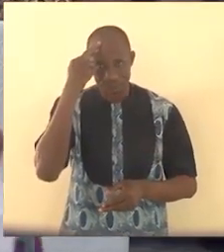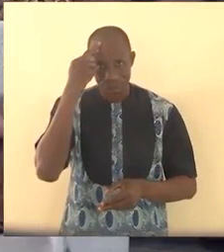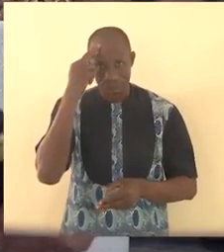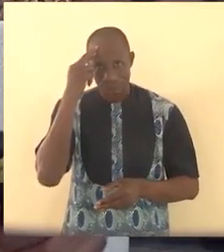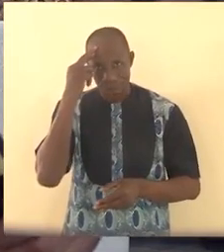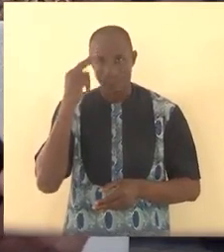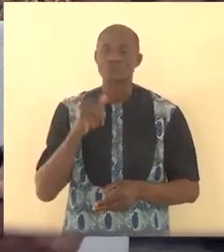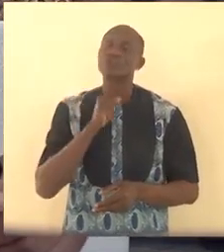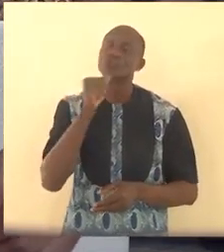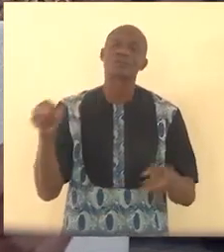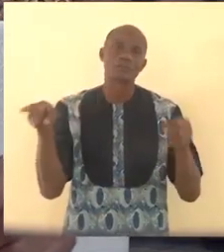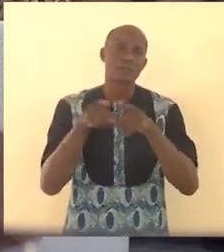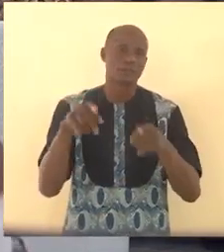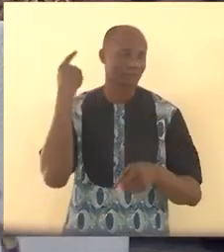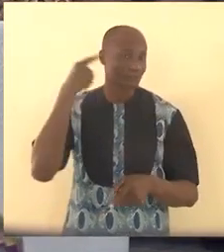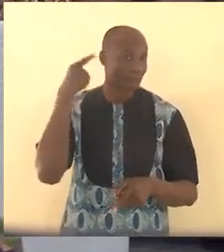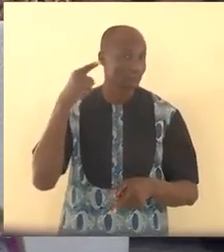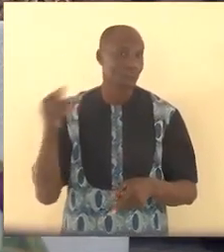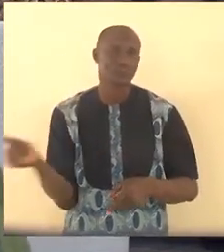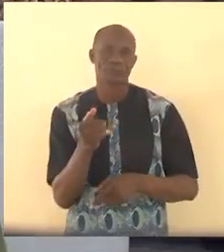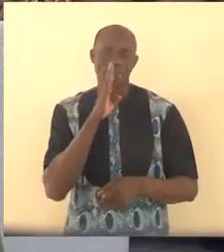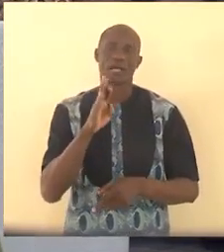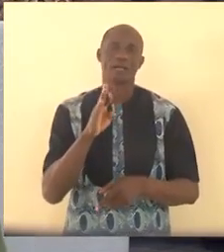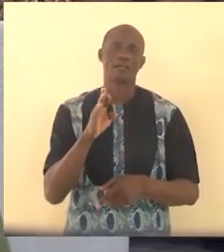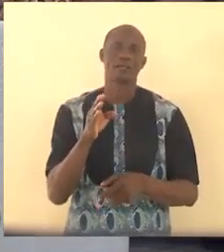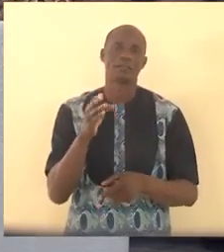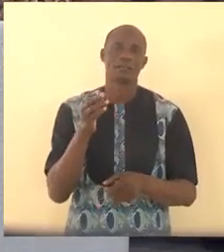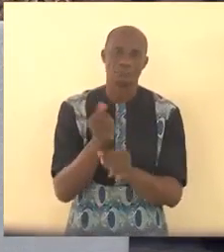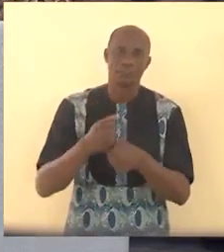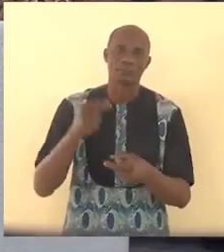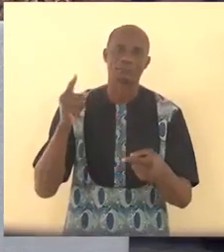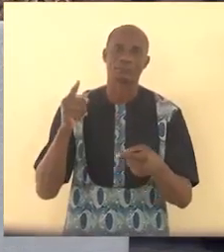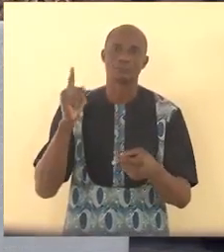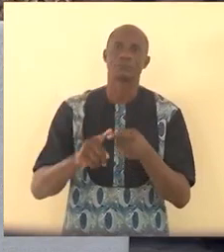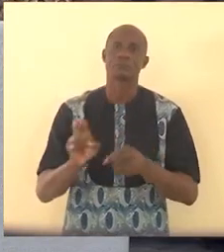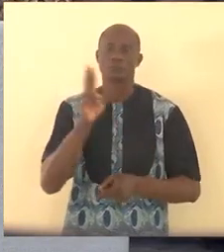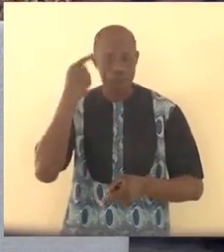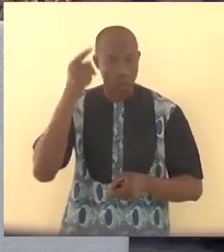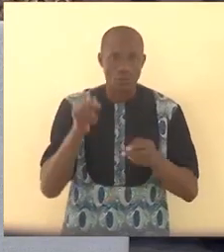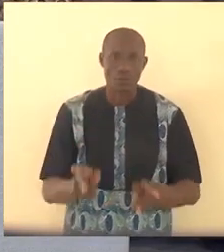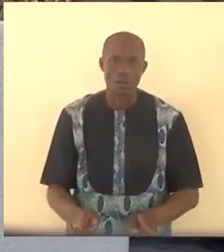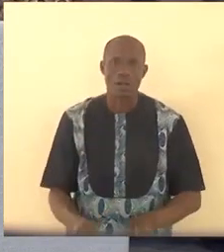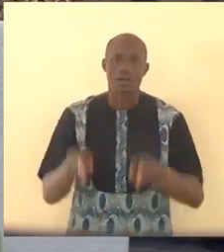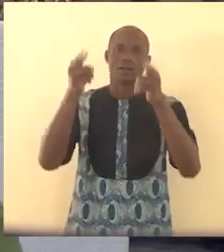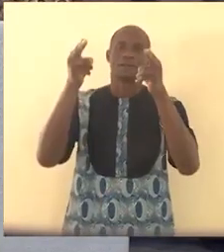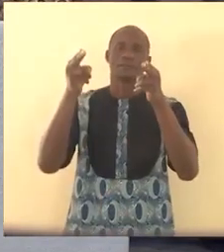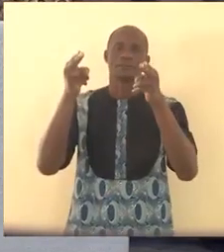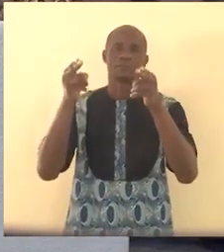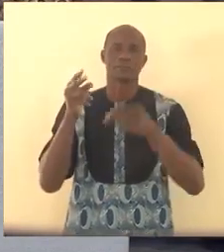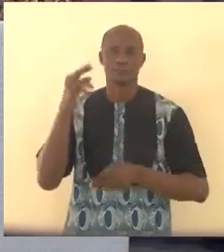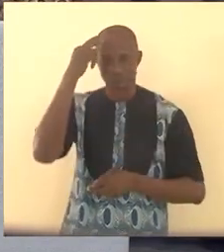as goals in themselves. Yes. They are meant to be instruments for higher purpose. And what is that higher purpose?